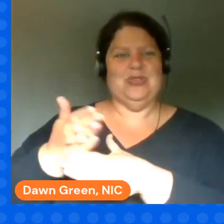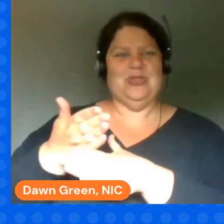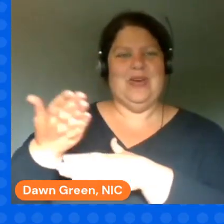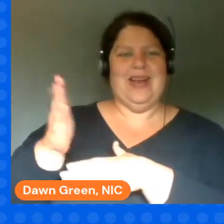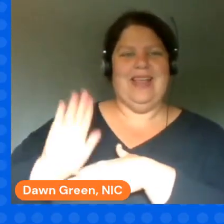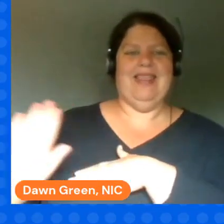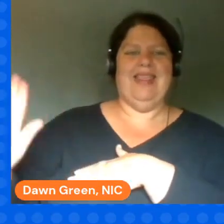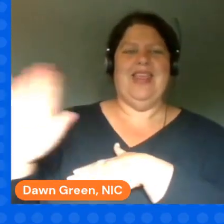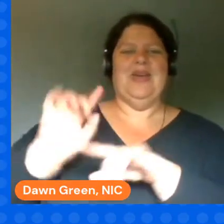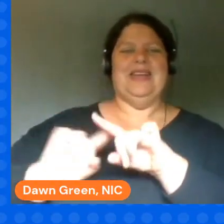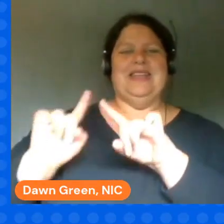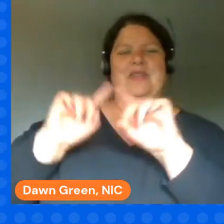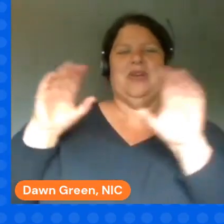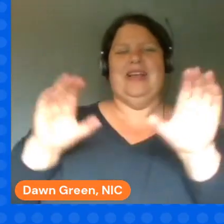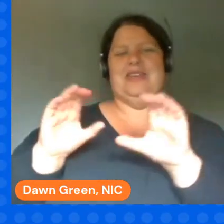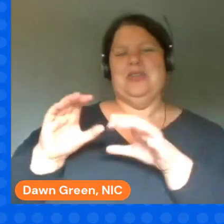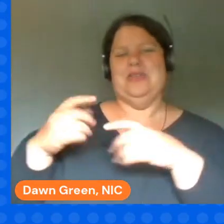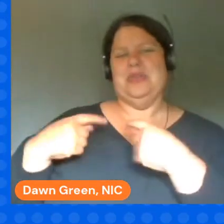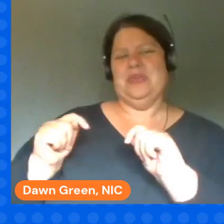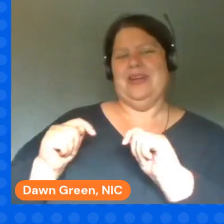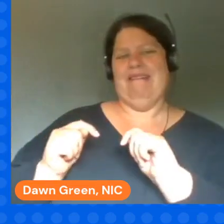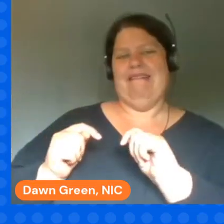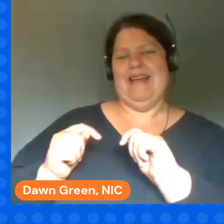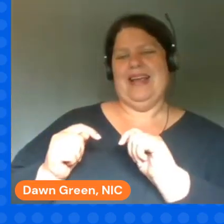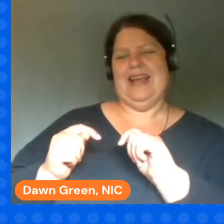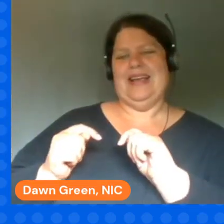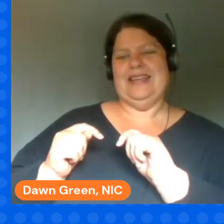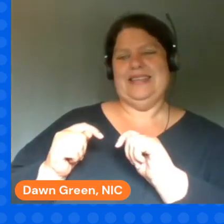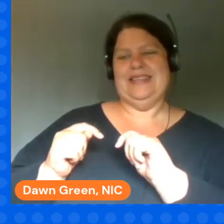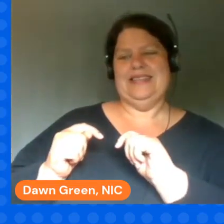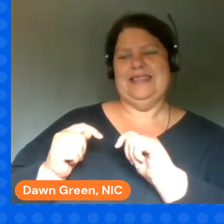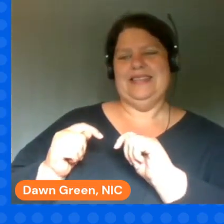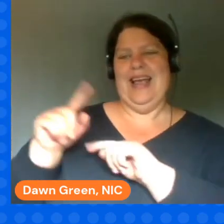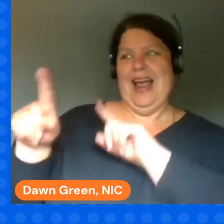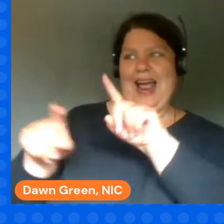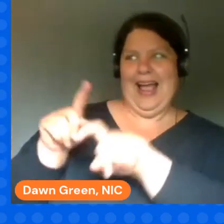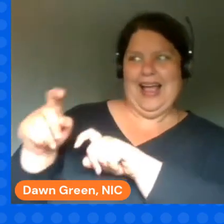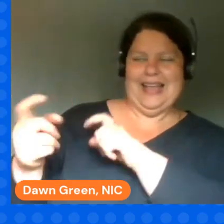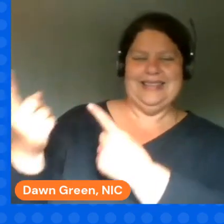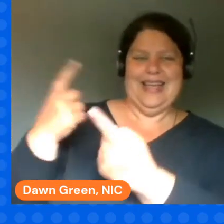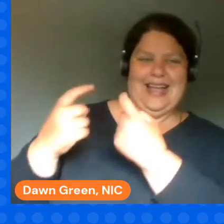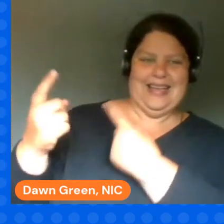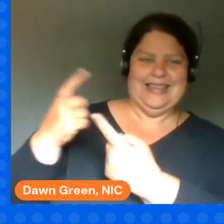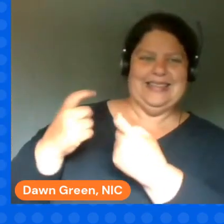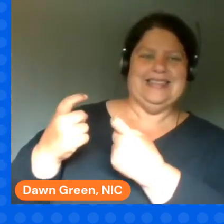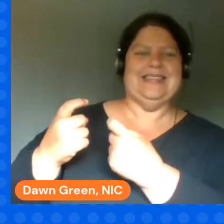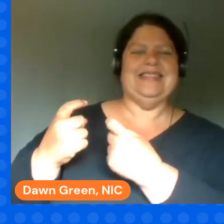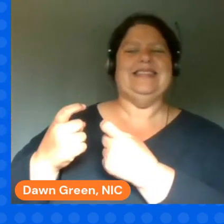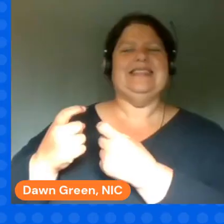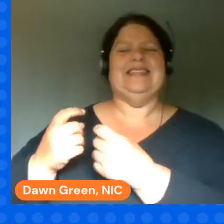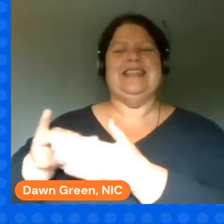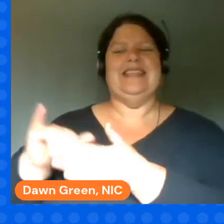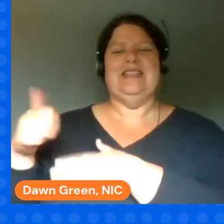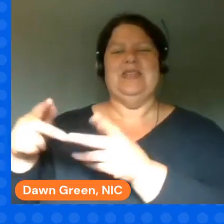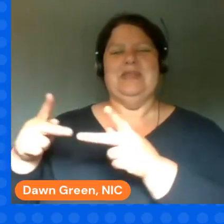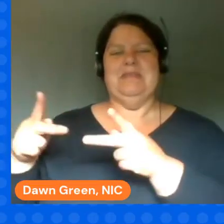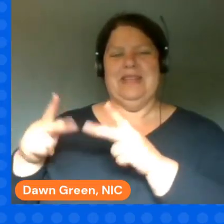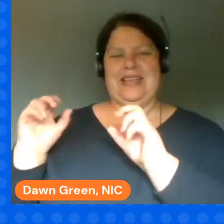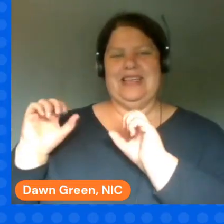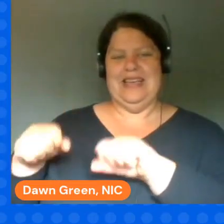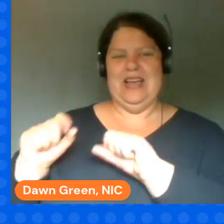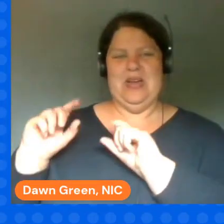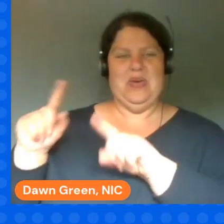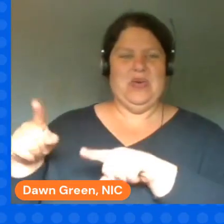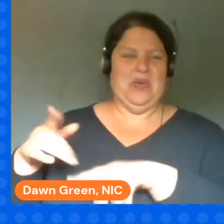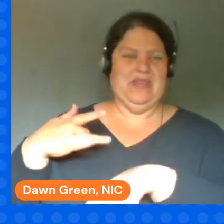trying out, asking each other questions. And so that's another place that you can go to get the community vibe. And, like Craig was